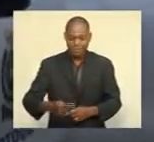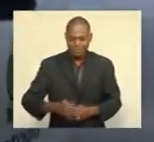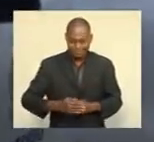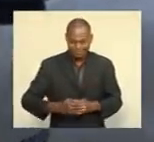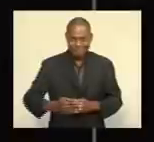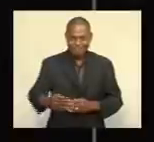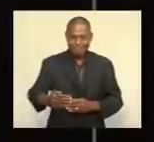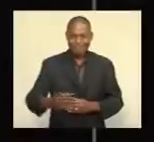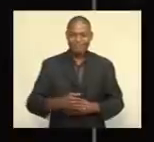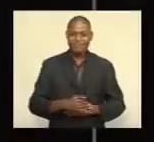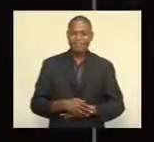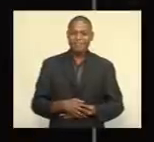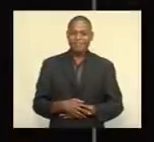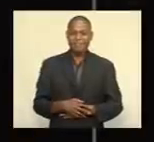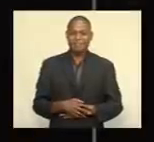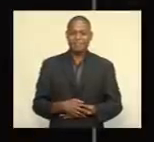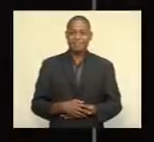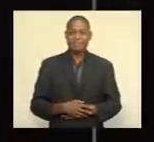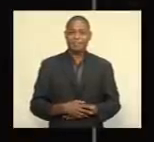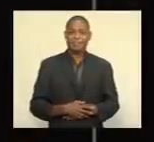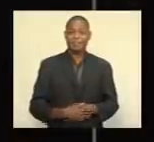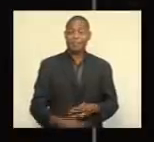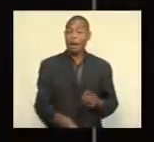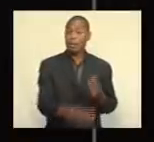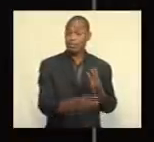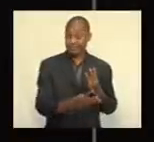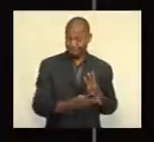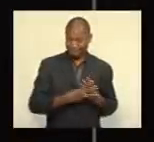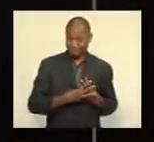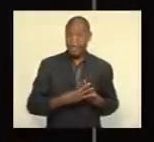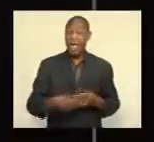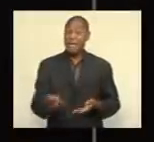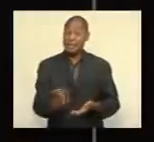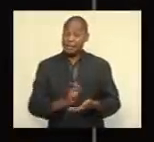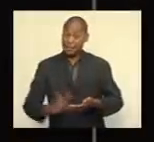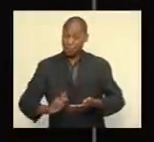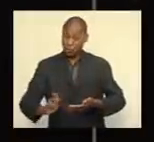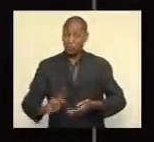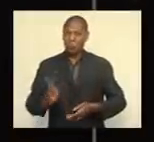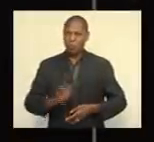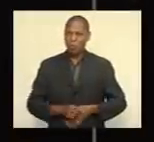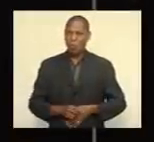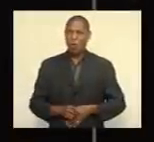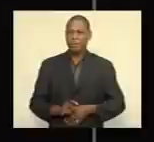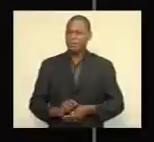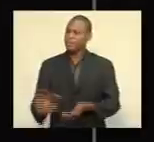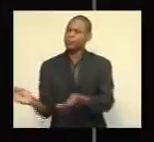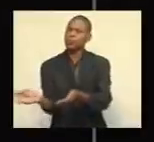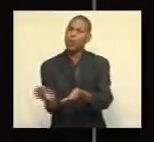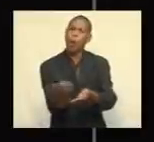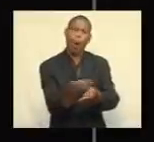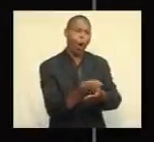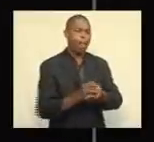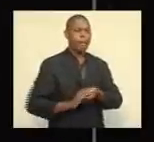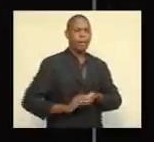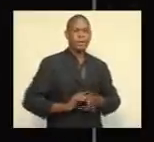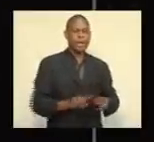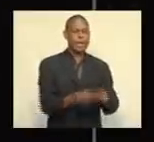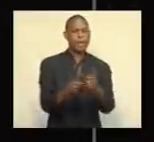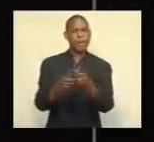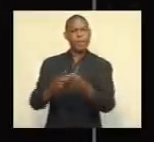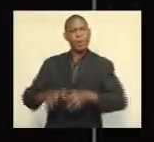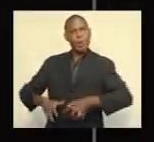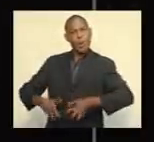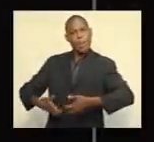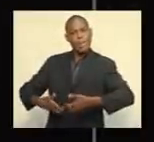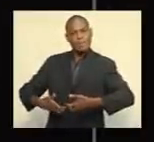FBC News. The Social Democratic Liberal Party Secretariat is putting together complaints and grievances against various party